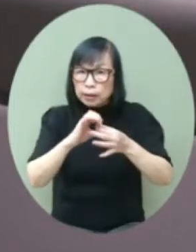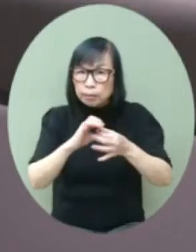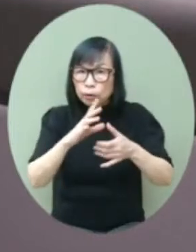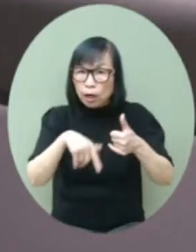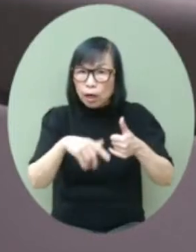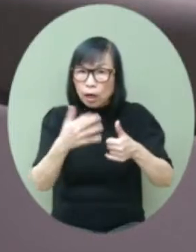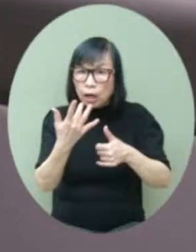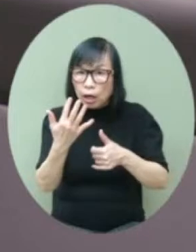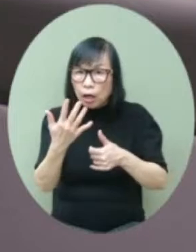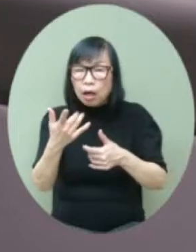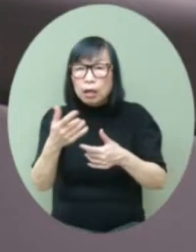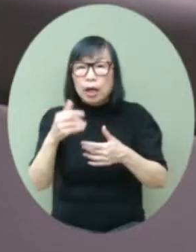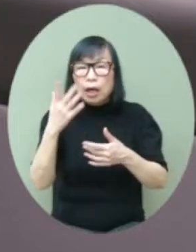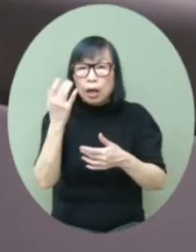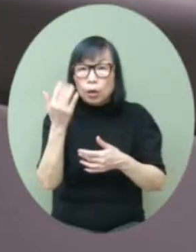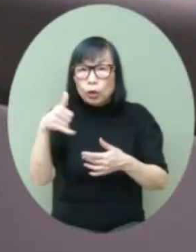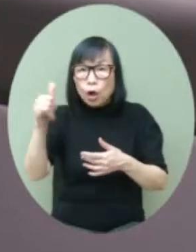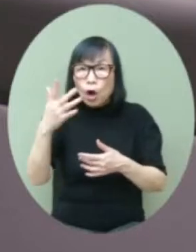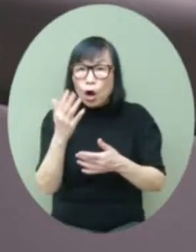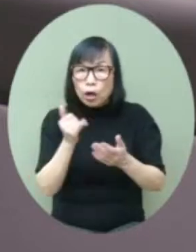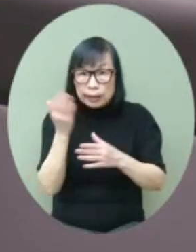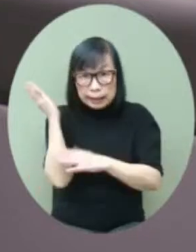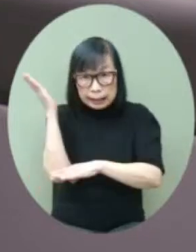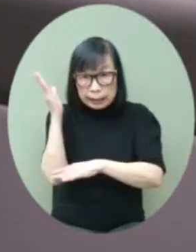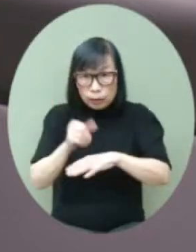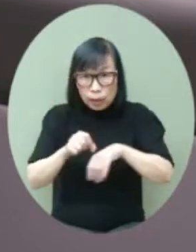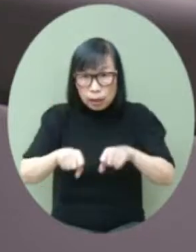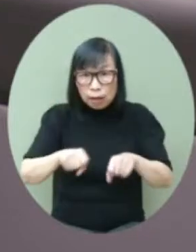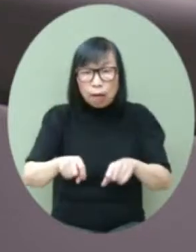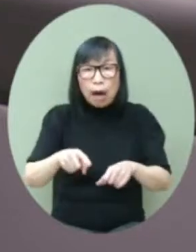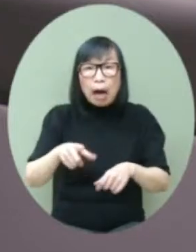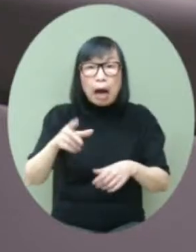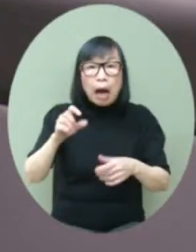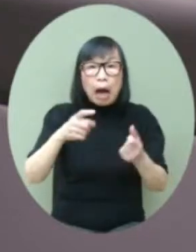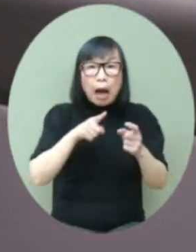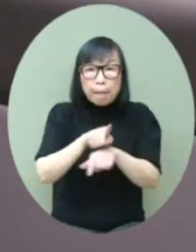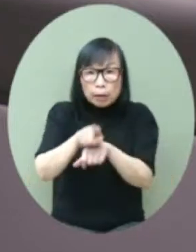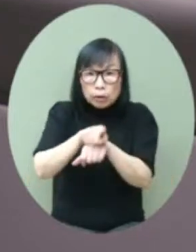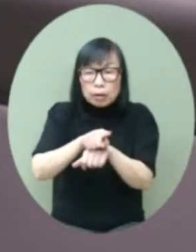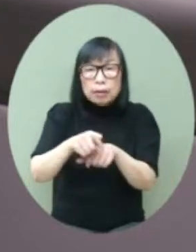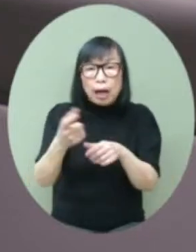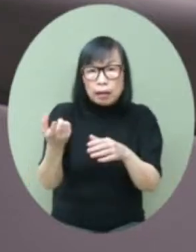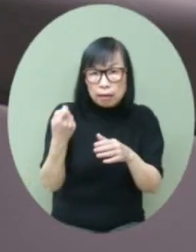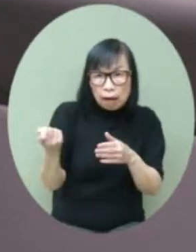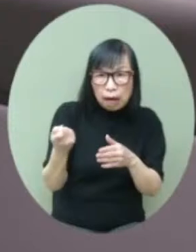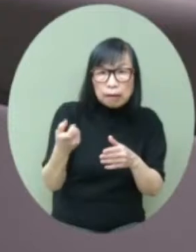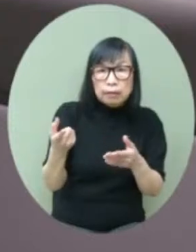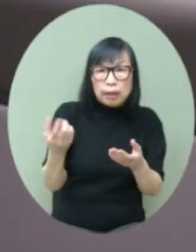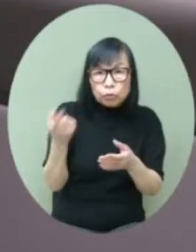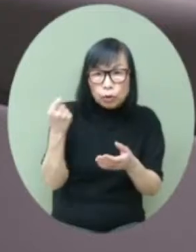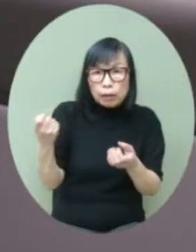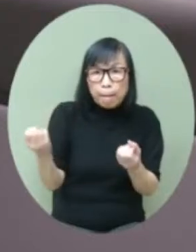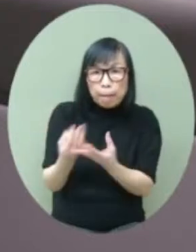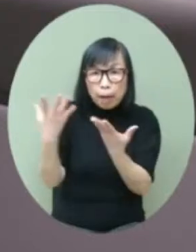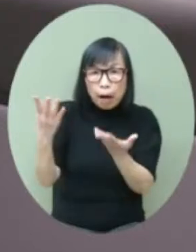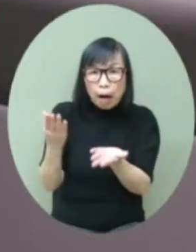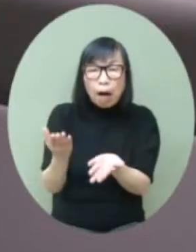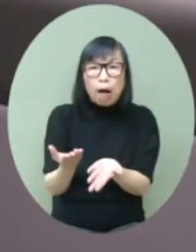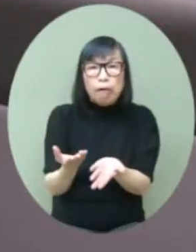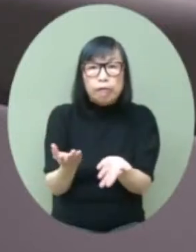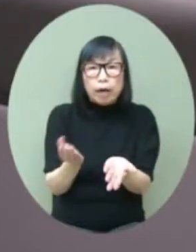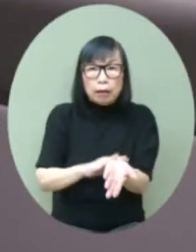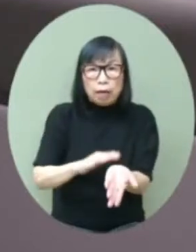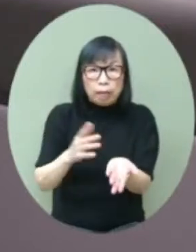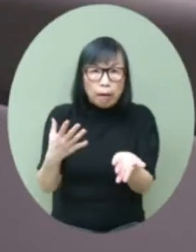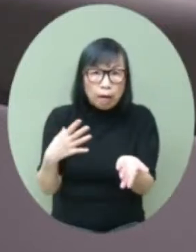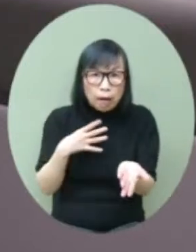at Lok Hak Road, how many close contacts have there been? How many supermarkets did she go there? Did she go to the Tin